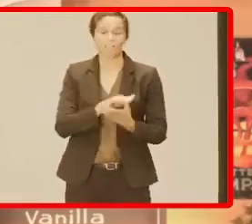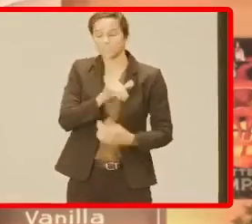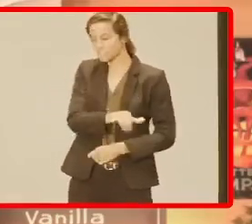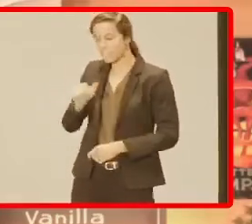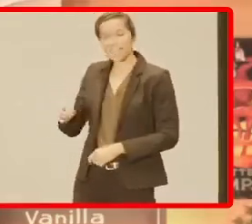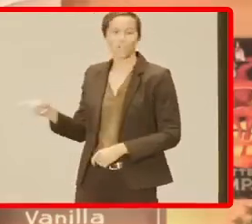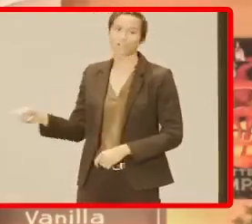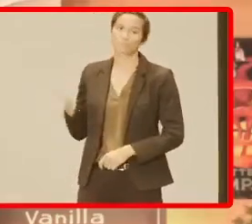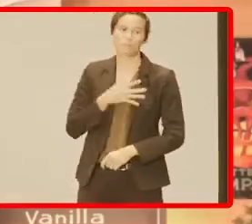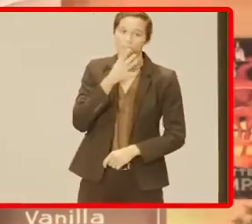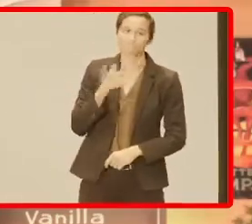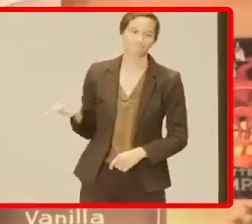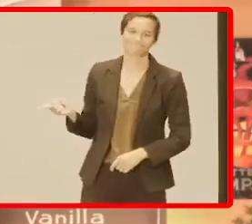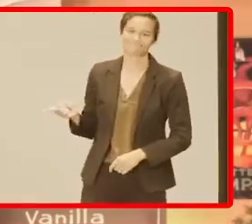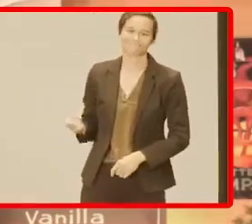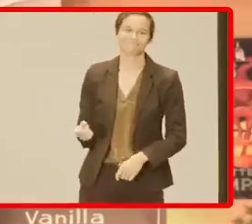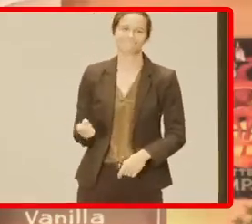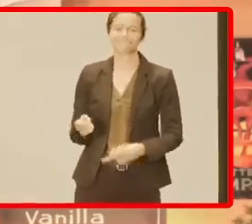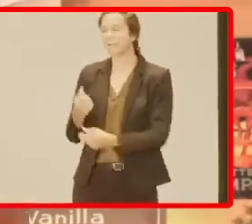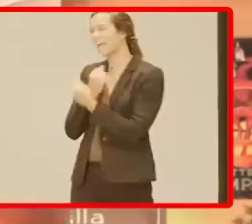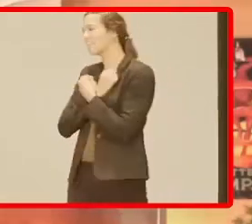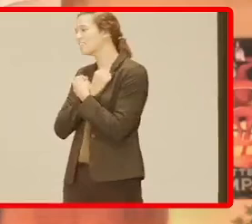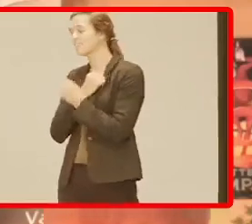love you. I love you. I love you.